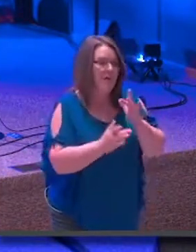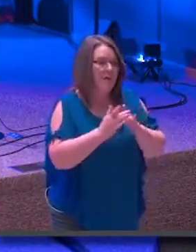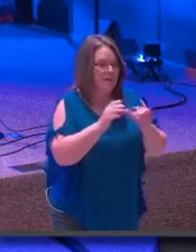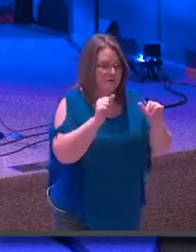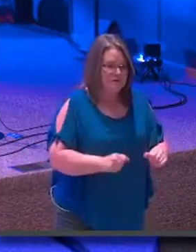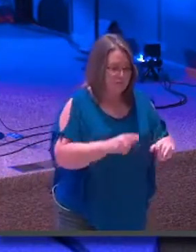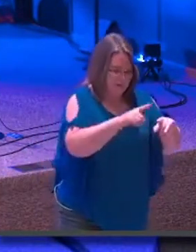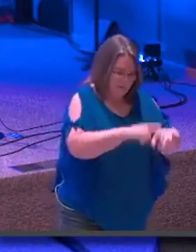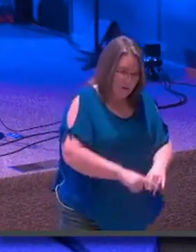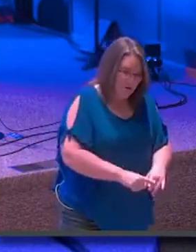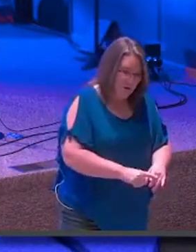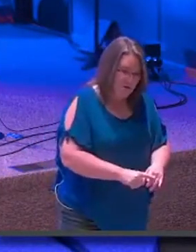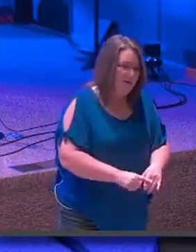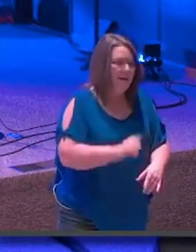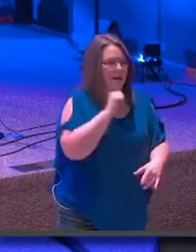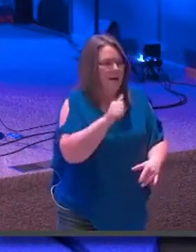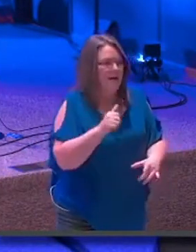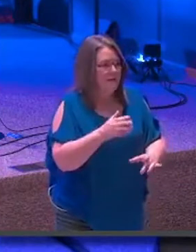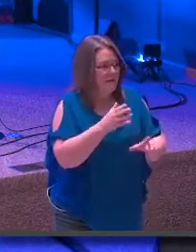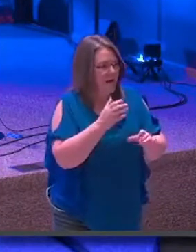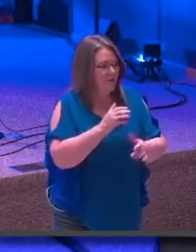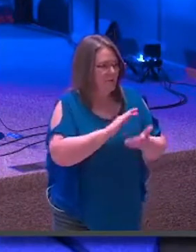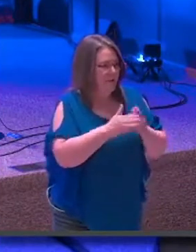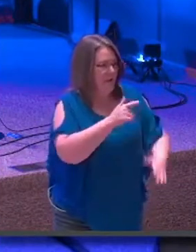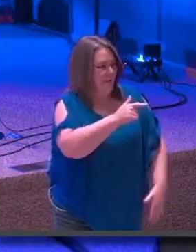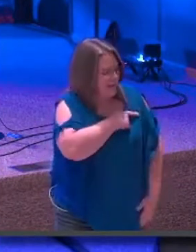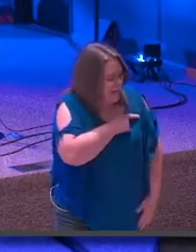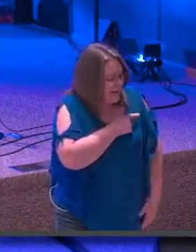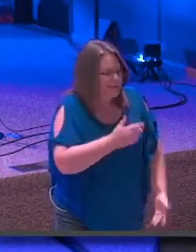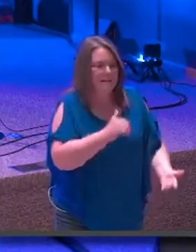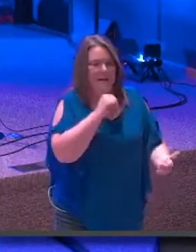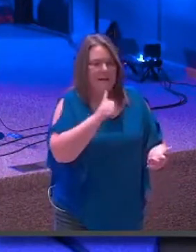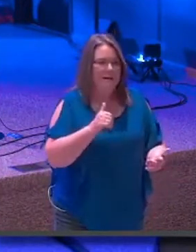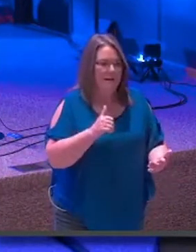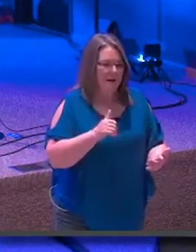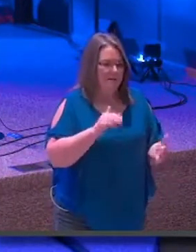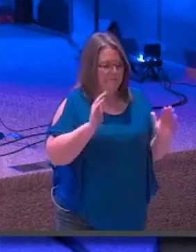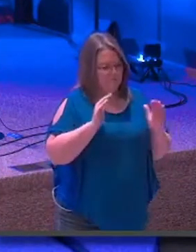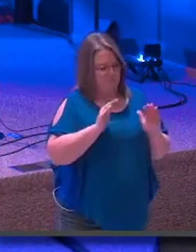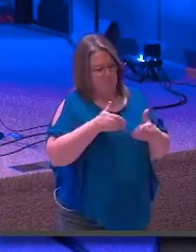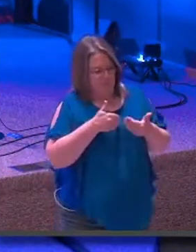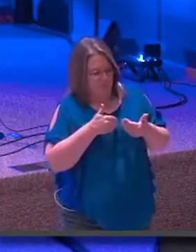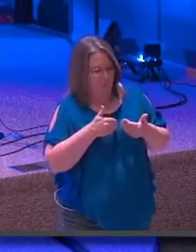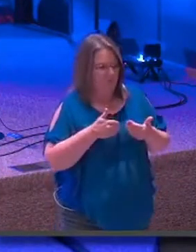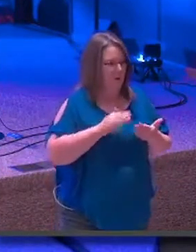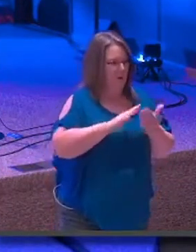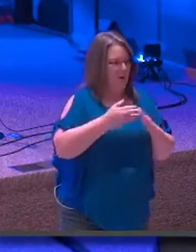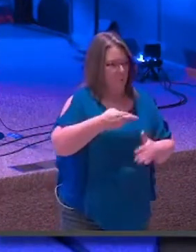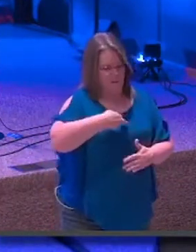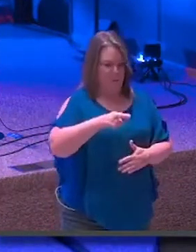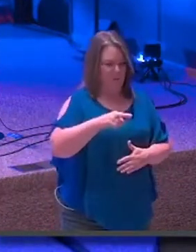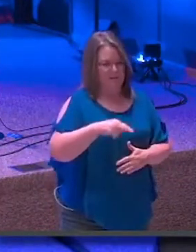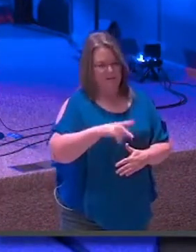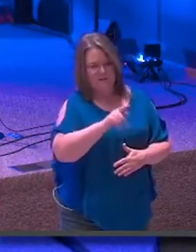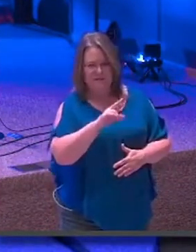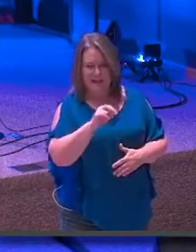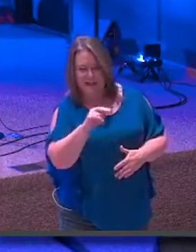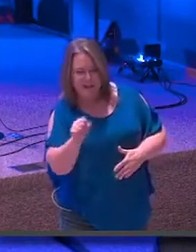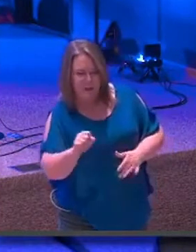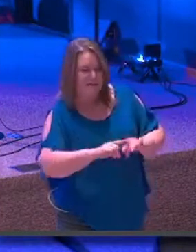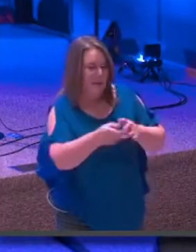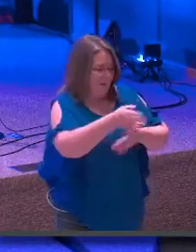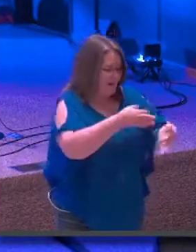upon, not to get lazy, not to get self-centered, not to turn into religious Karens, but will instead look